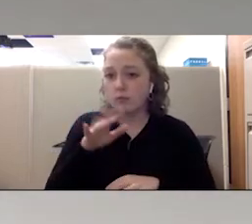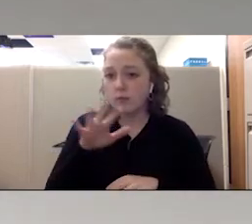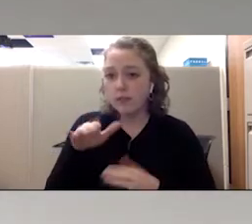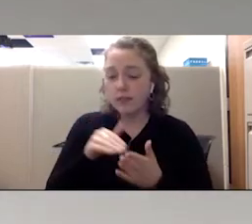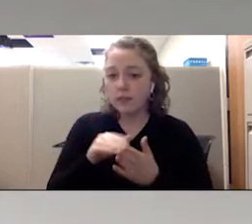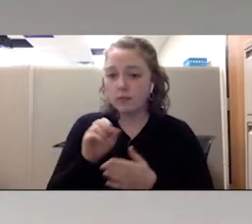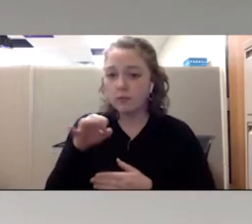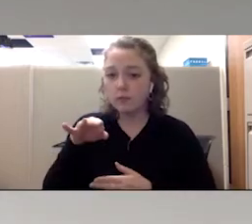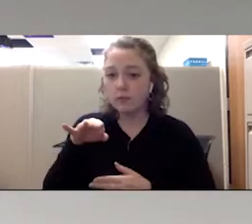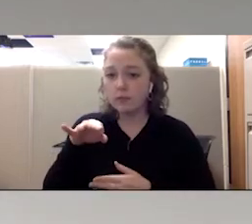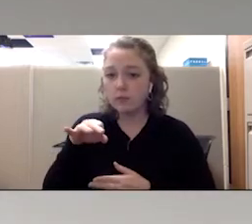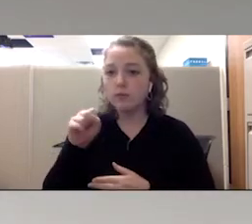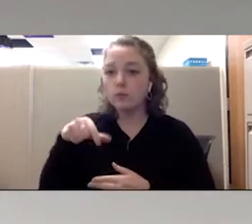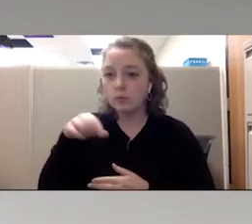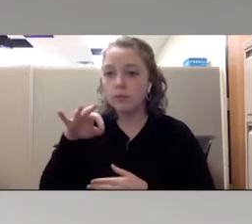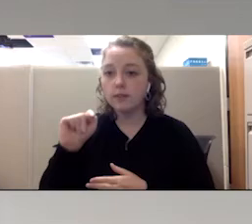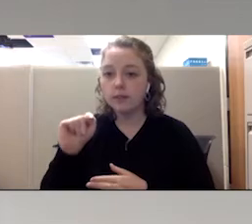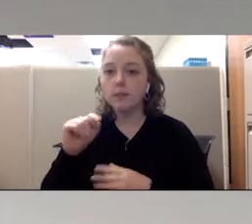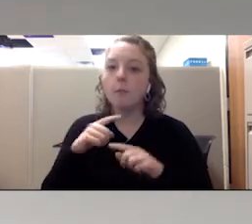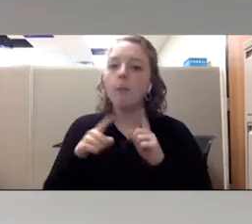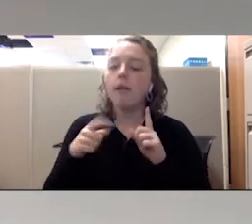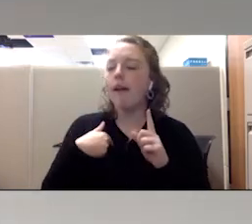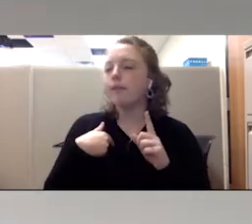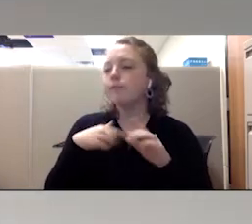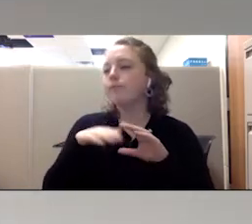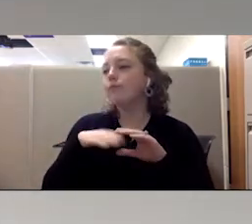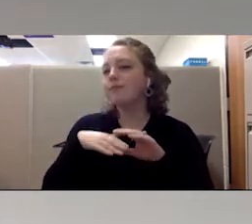but that's okay. I've talked enough.